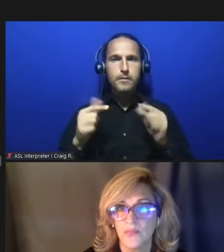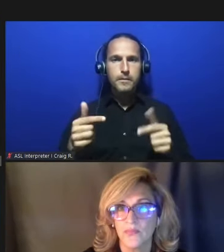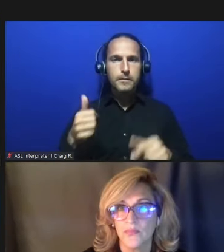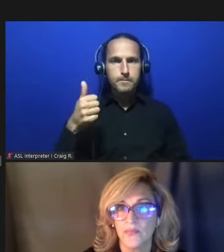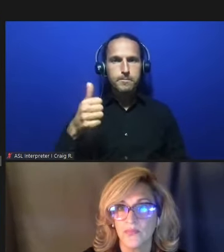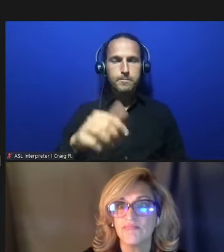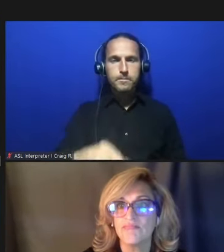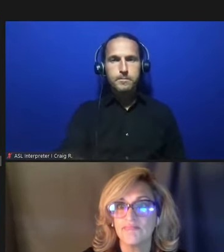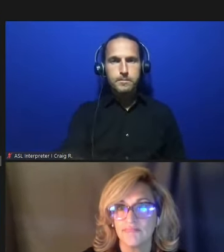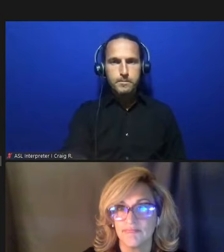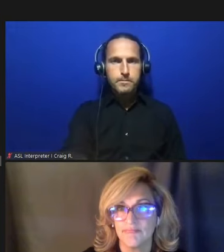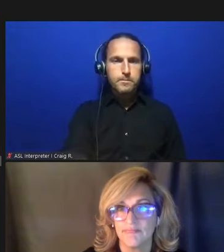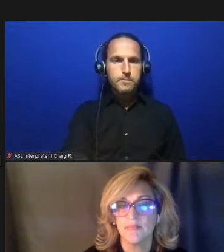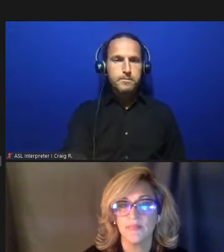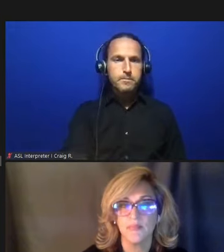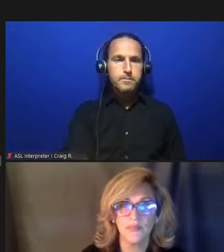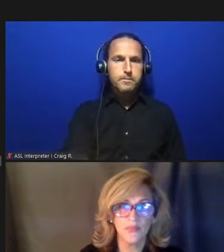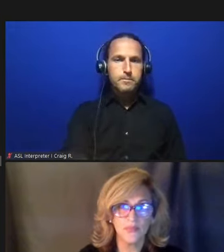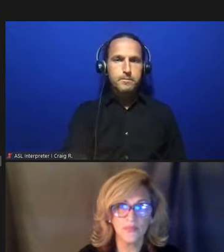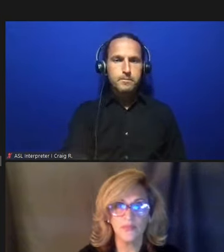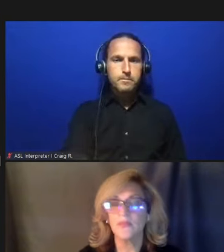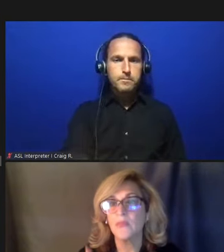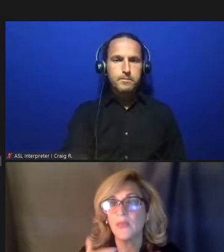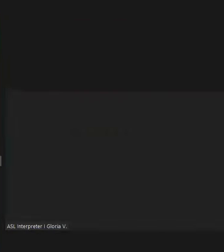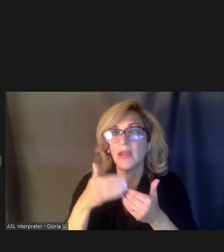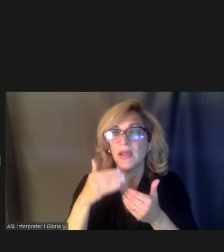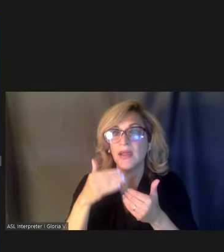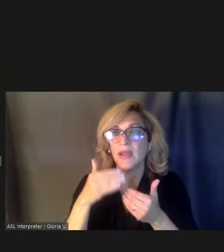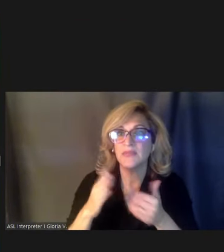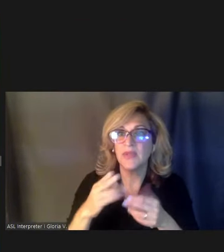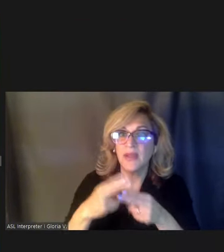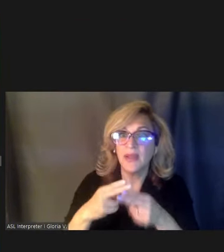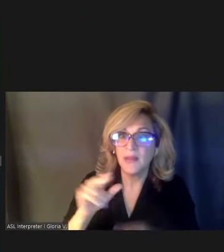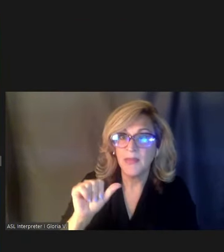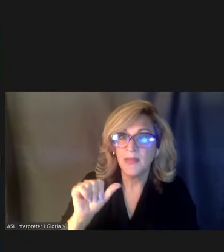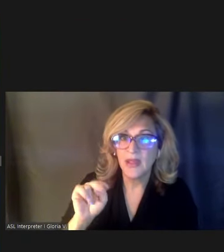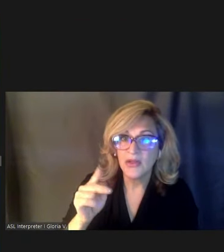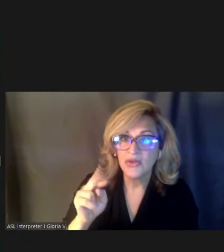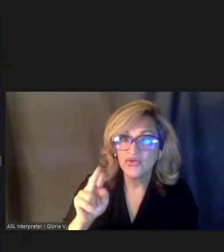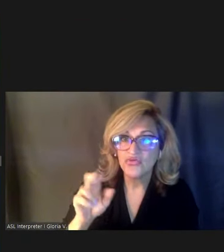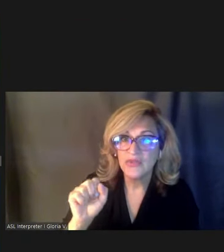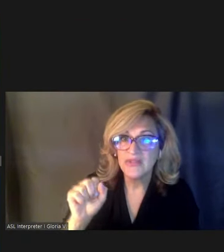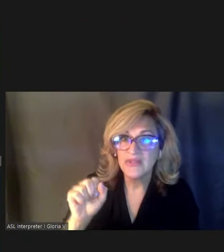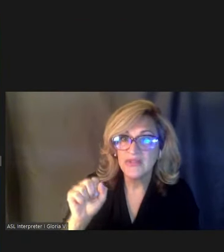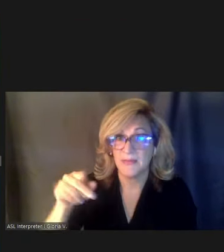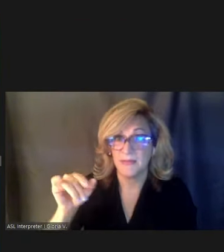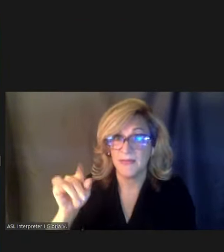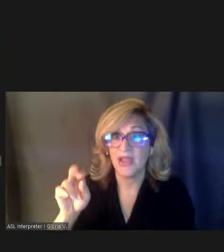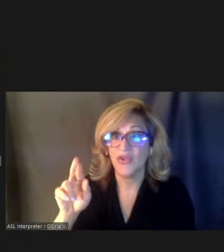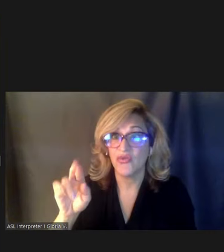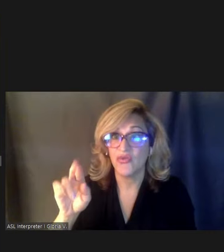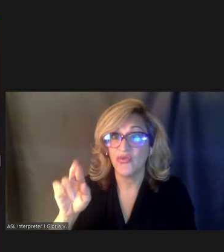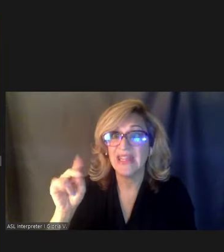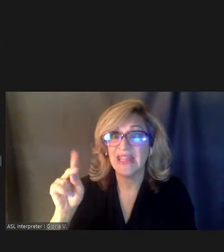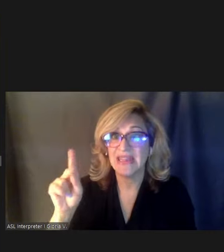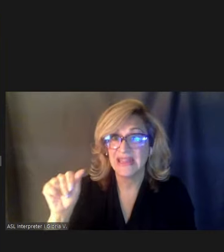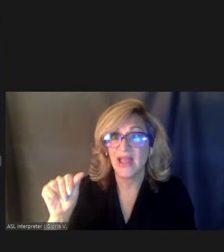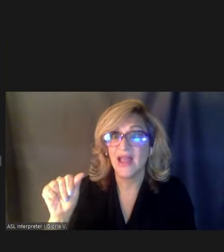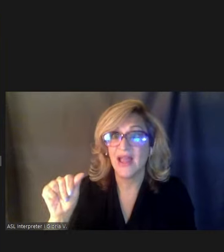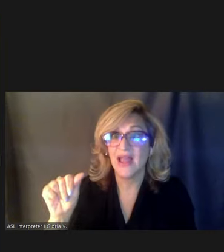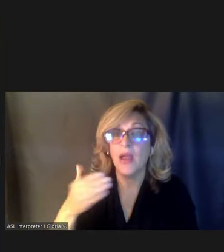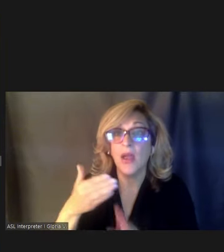Thank you. Our next speaker is Andres Perejita. And before Andres